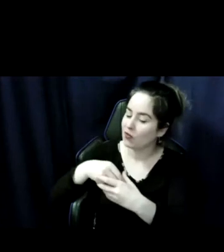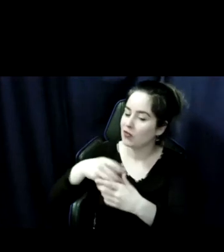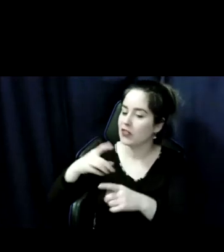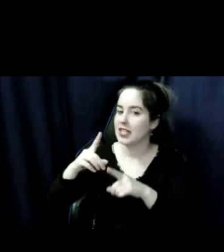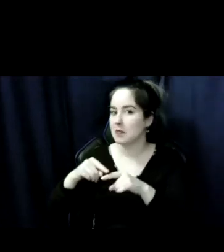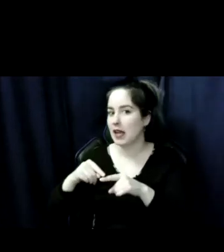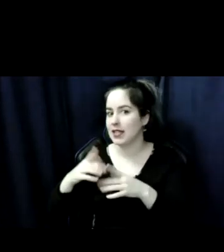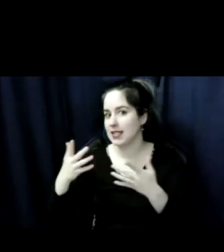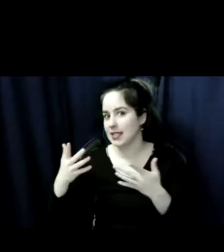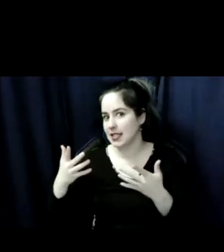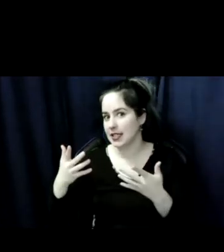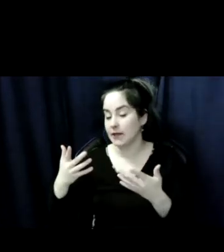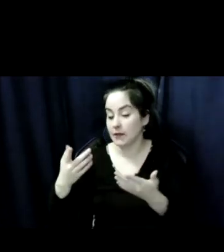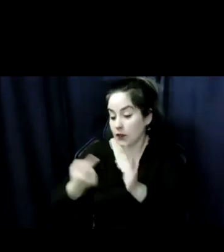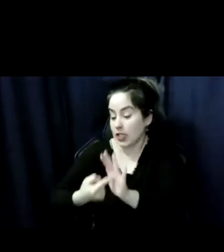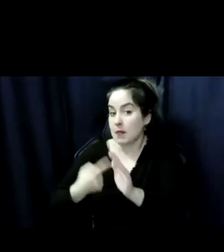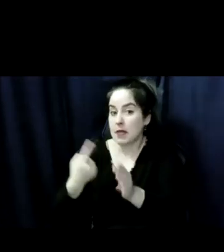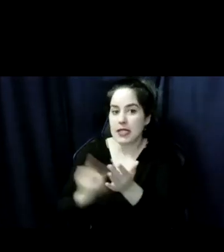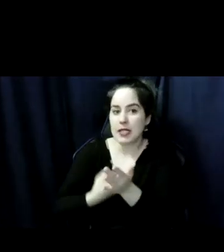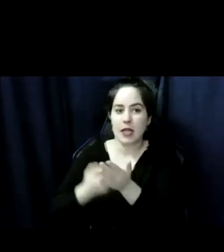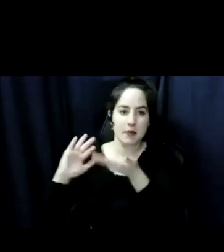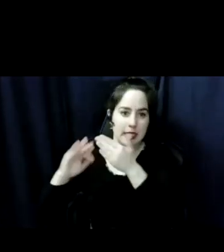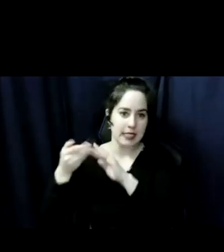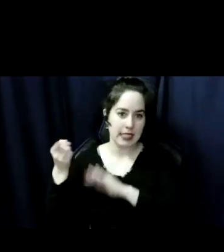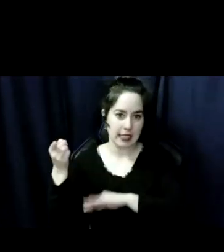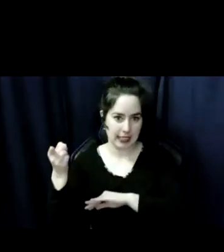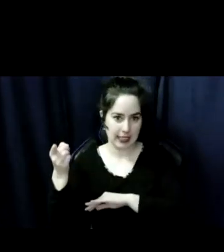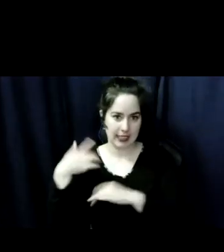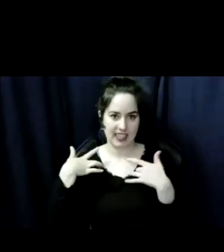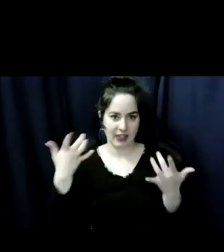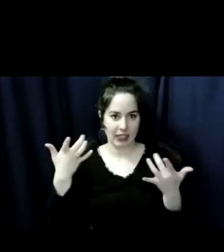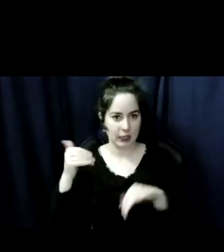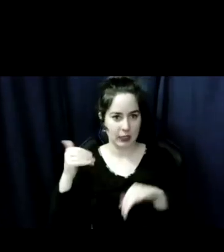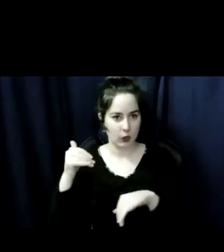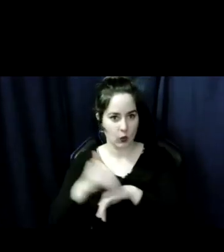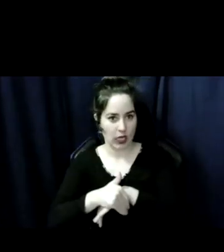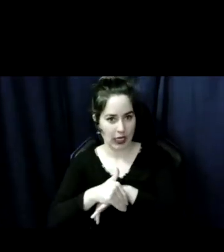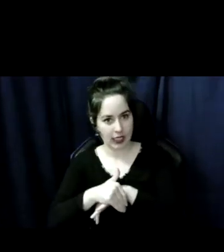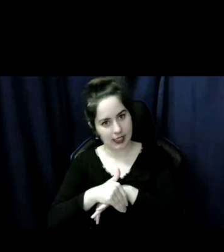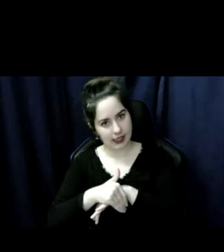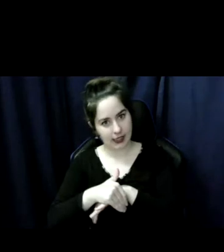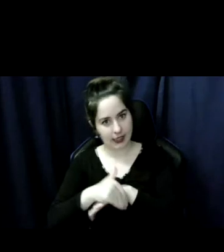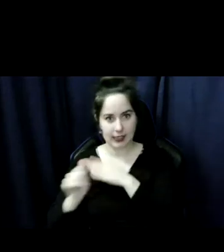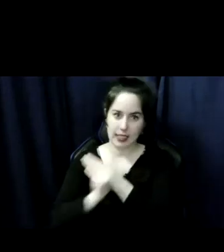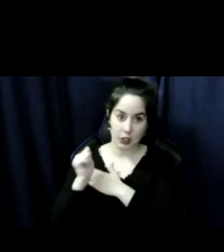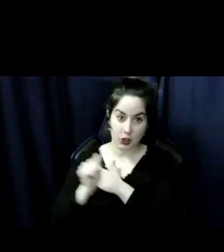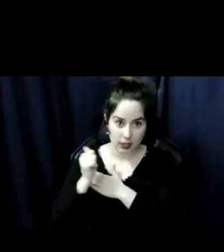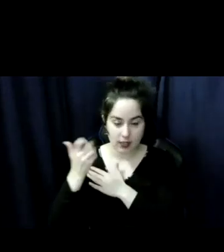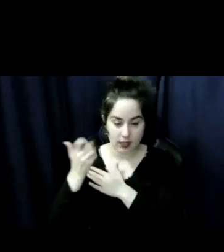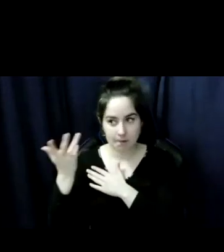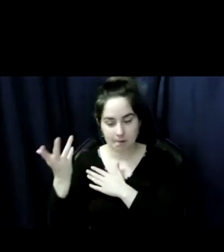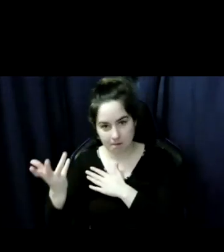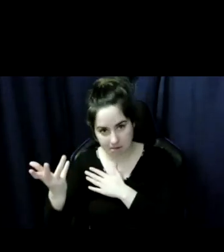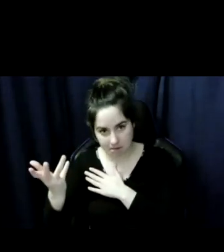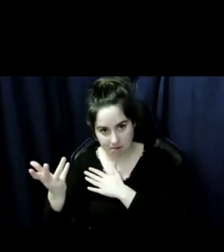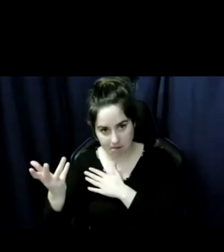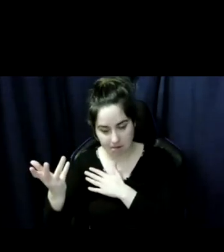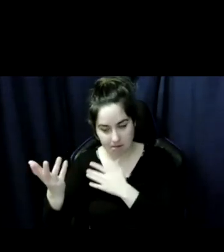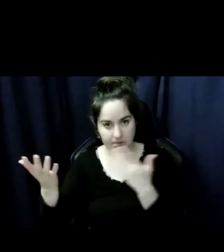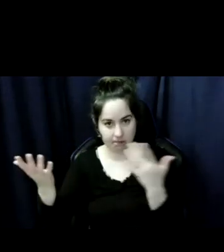is nervous to allow events to happen in parks at night because they think maybe it's dangerous. But